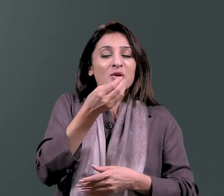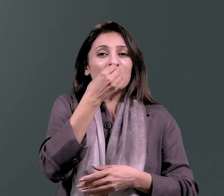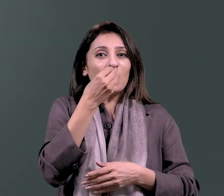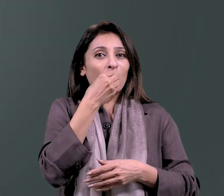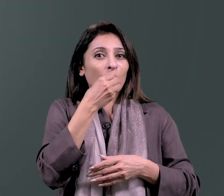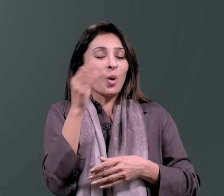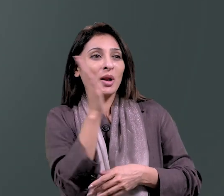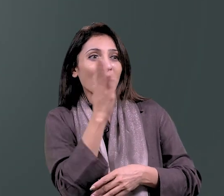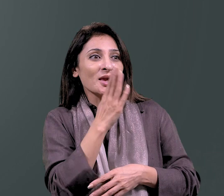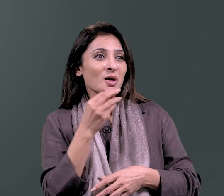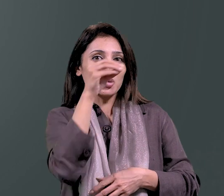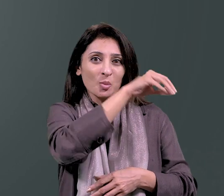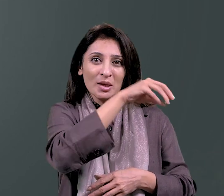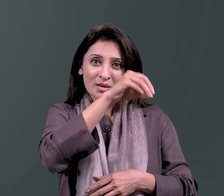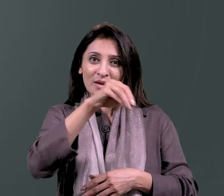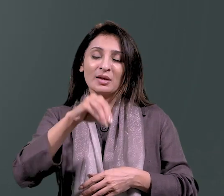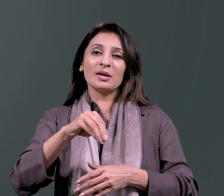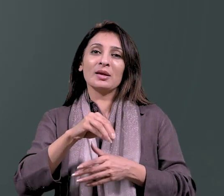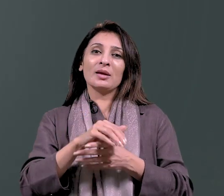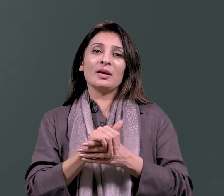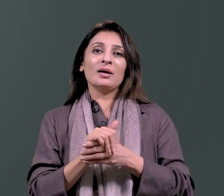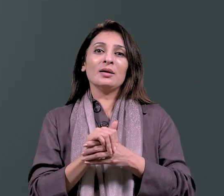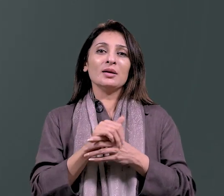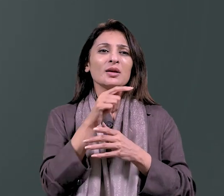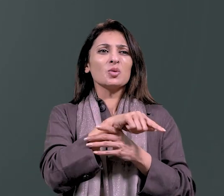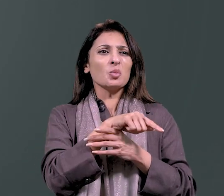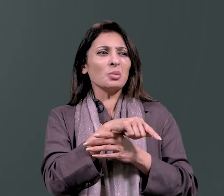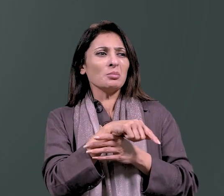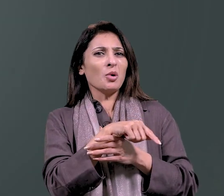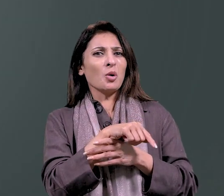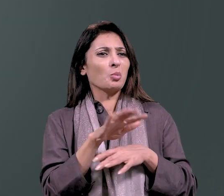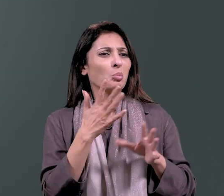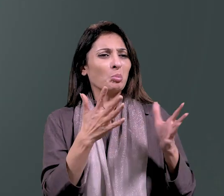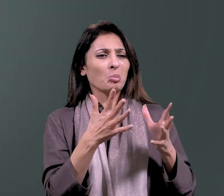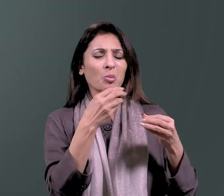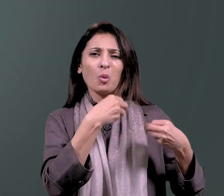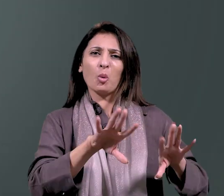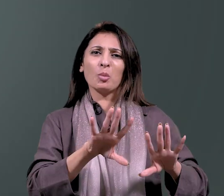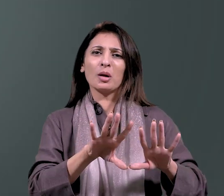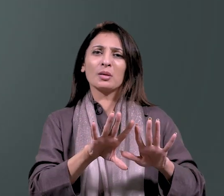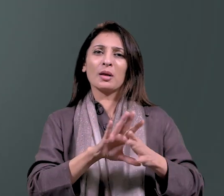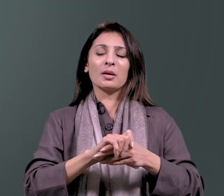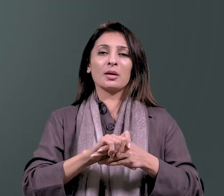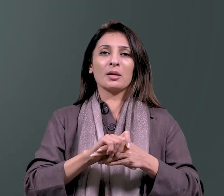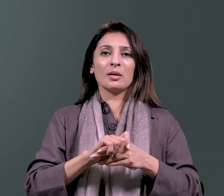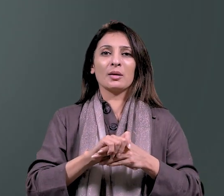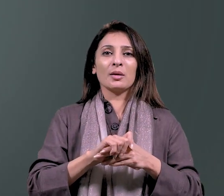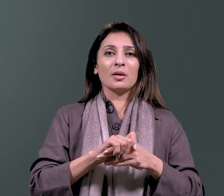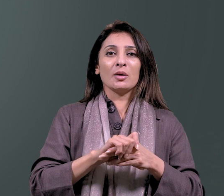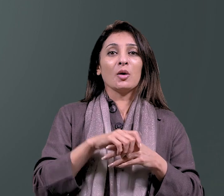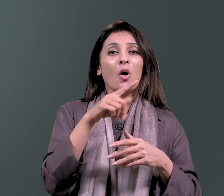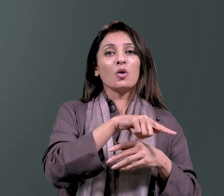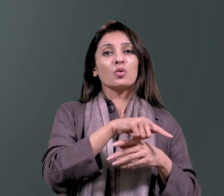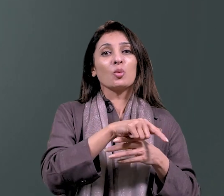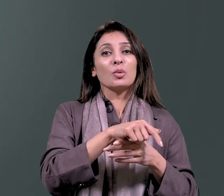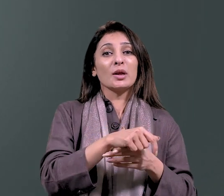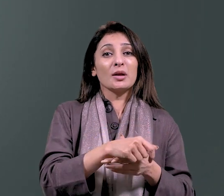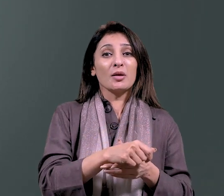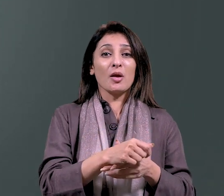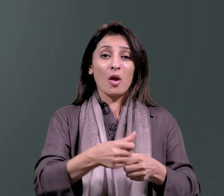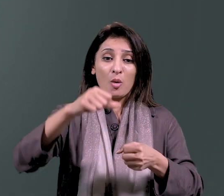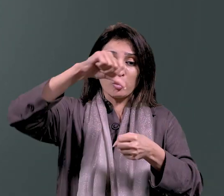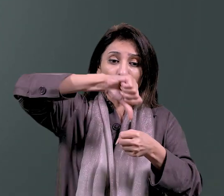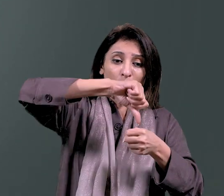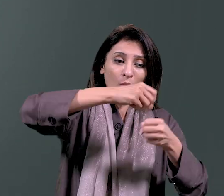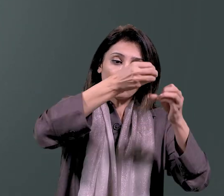air. But your conduct suggests that you don't care. You have been on a